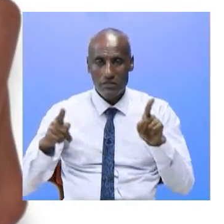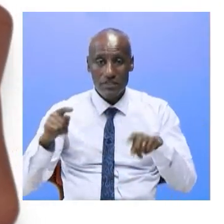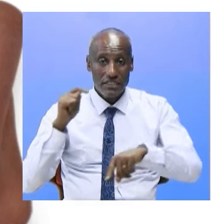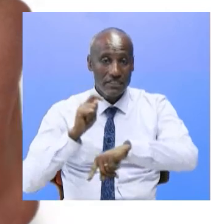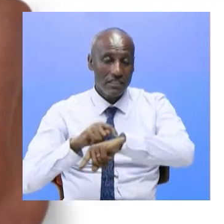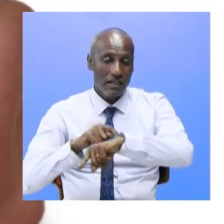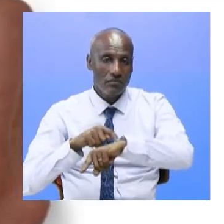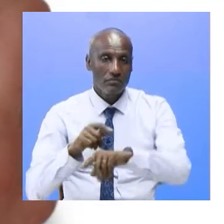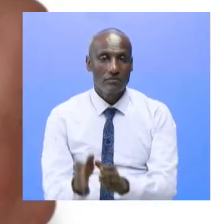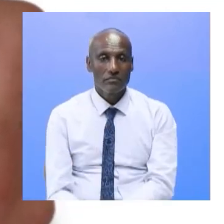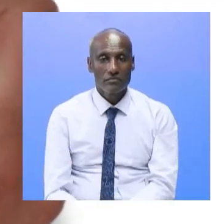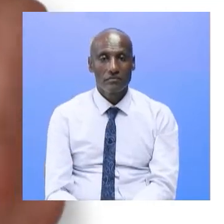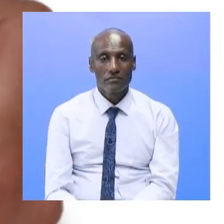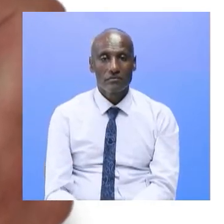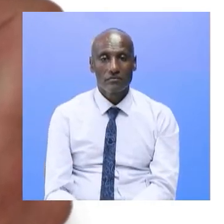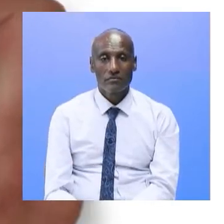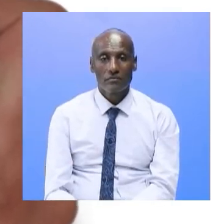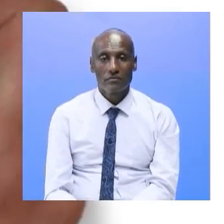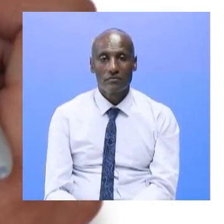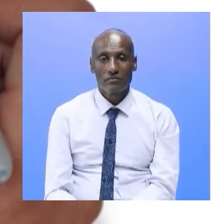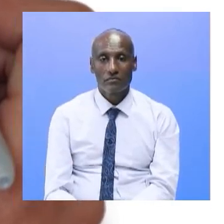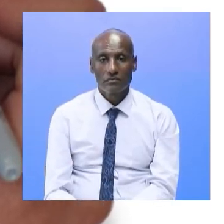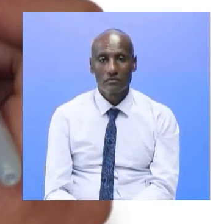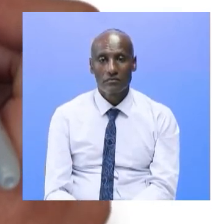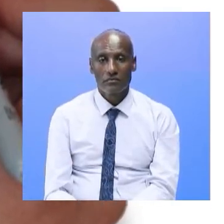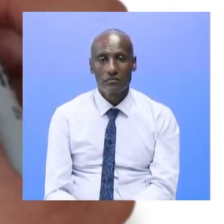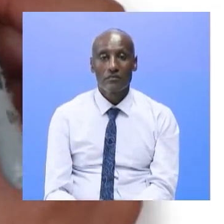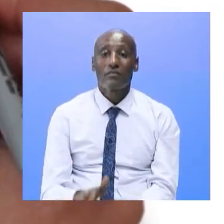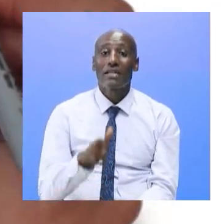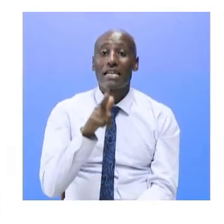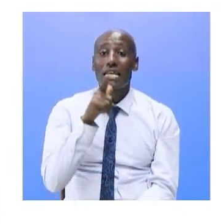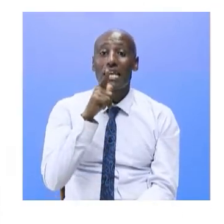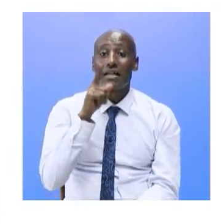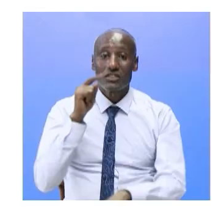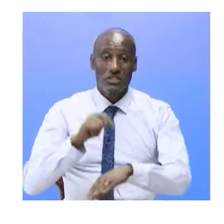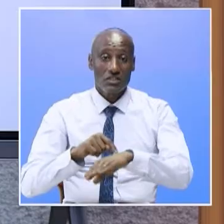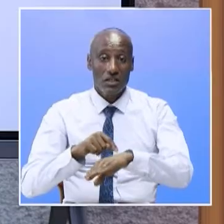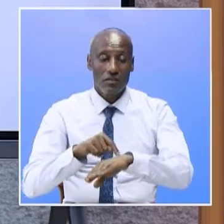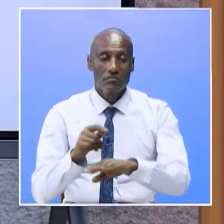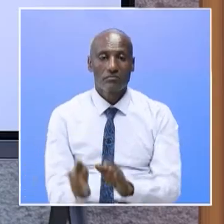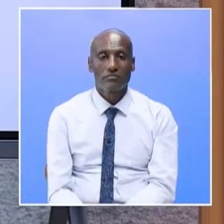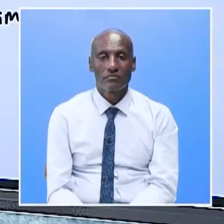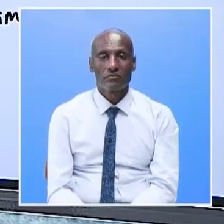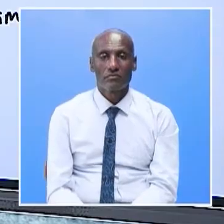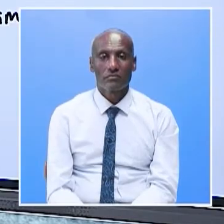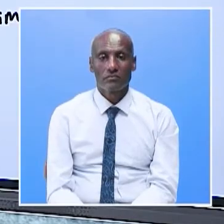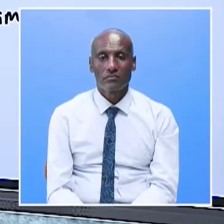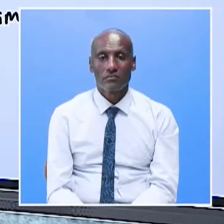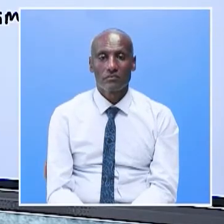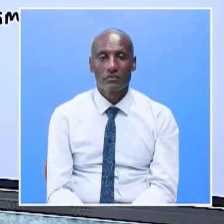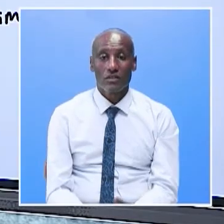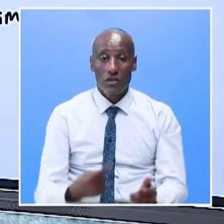Specific time. Look at it. Here is what we call lunch time. We can